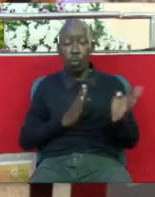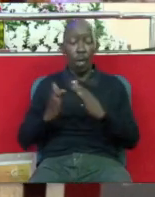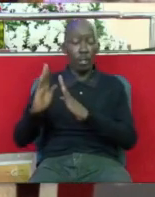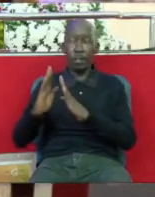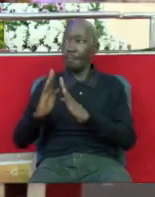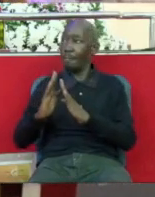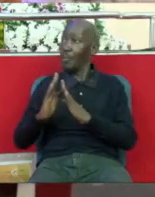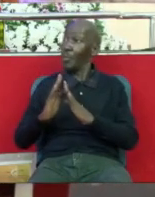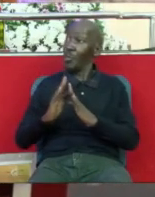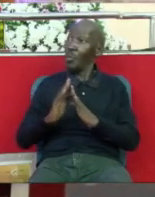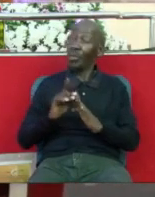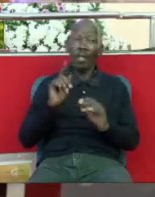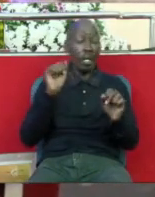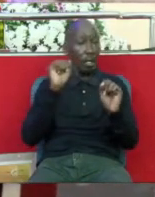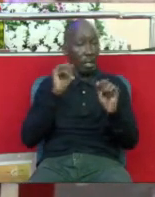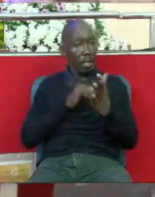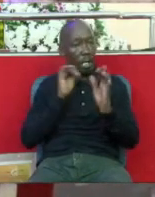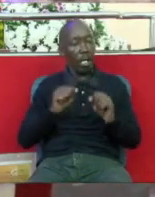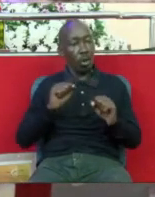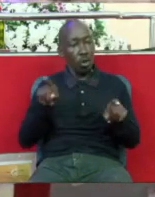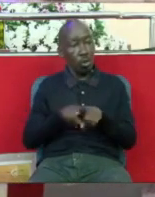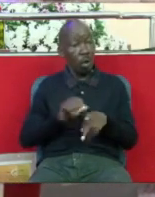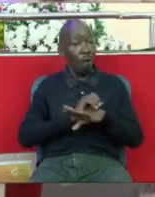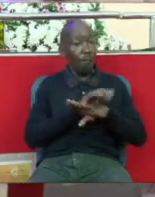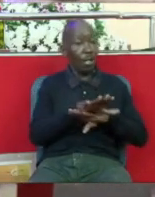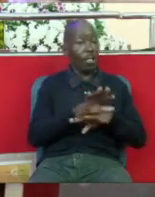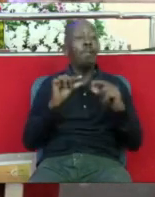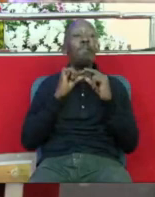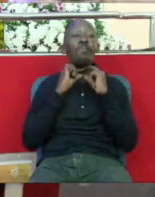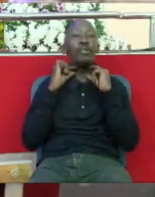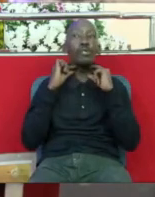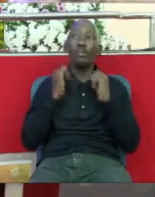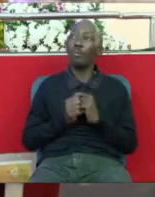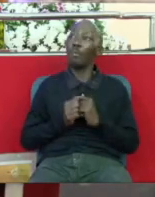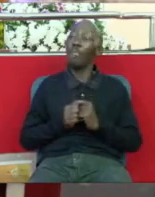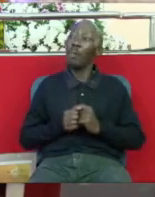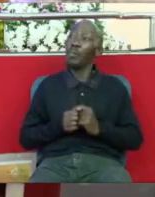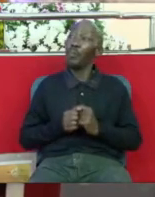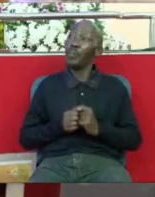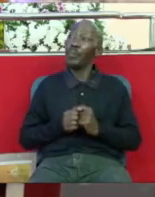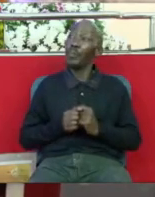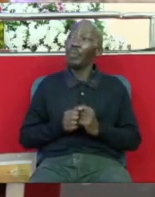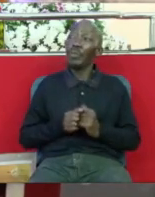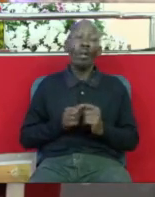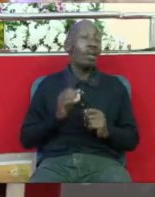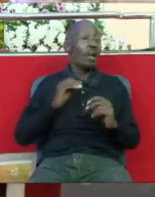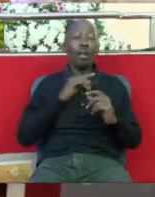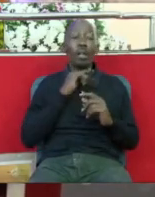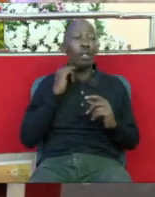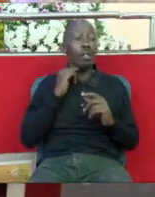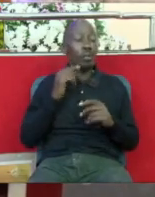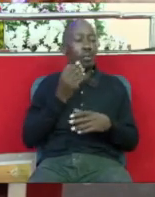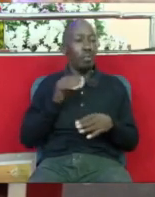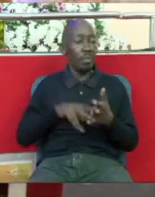tofauti. It can also affect pastors. Na vile vile yaweza ikaadhiri wachungaji. Culture shock is when